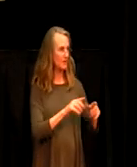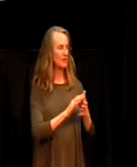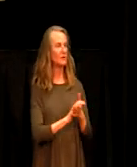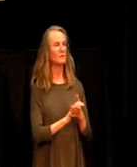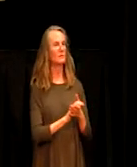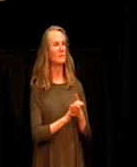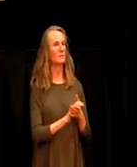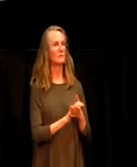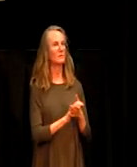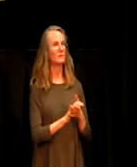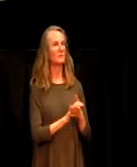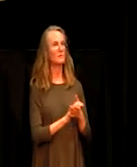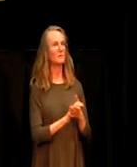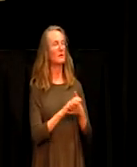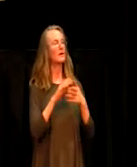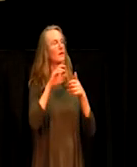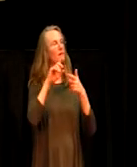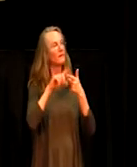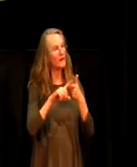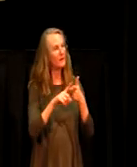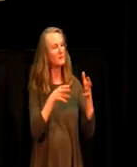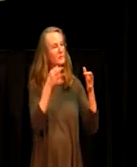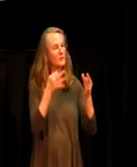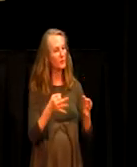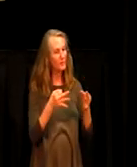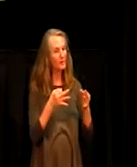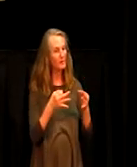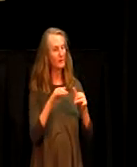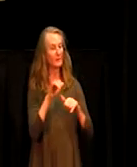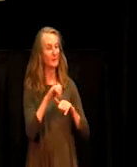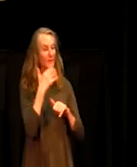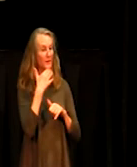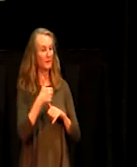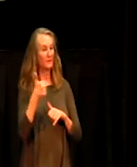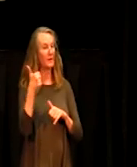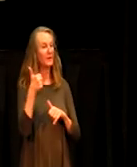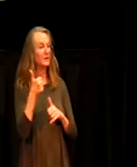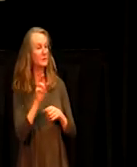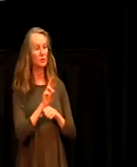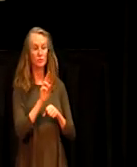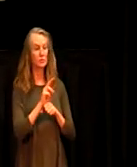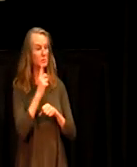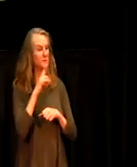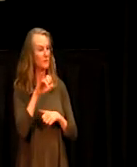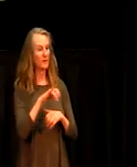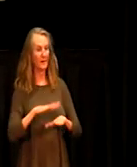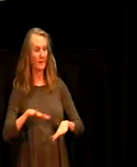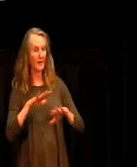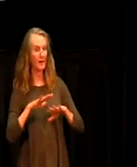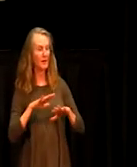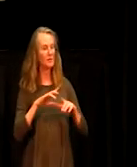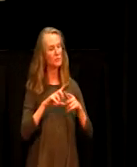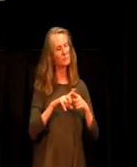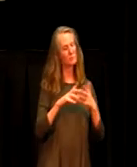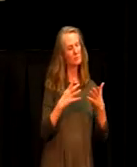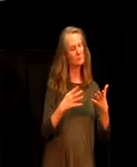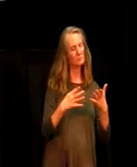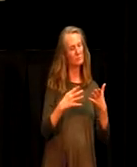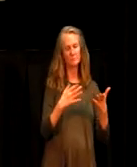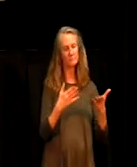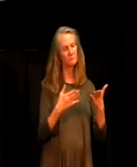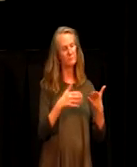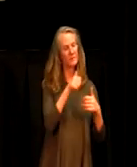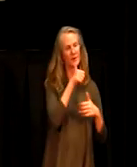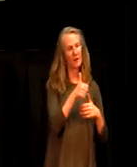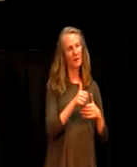second step is then to determine if that's the best use for that land or trajectory for that